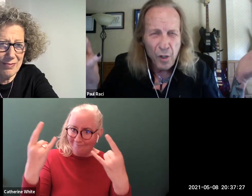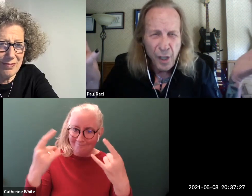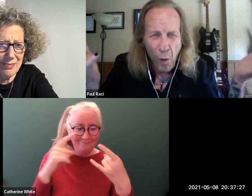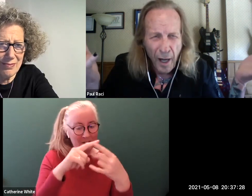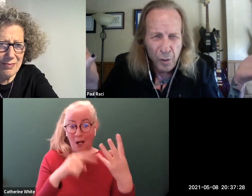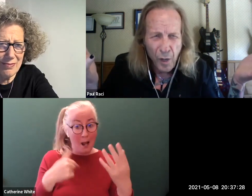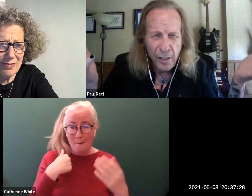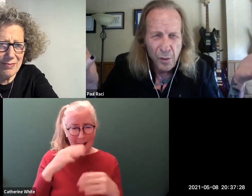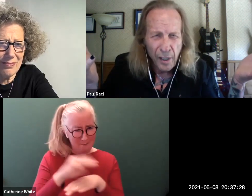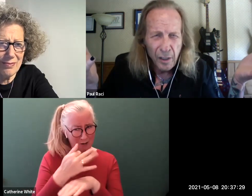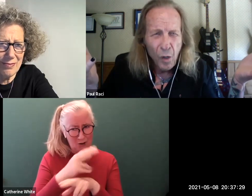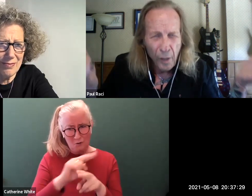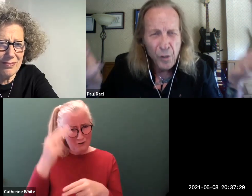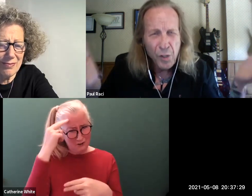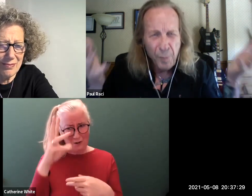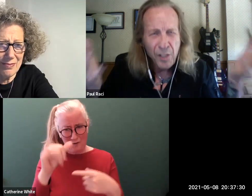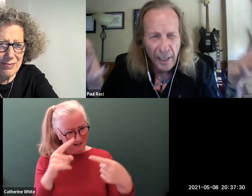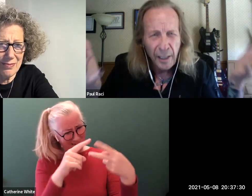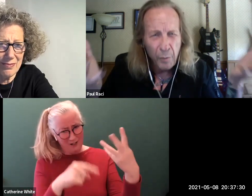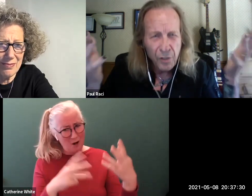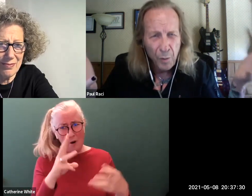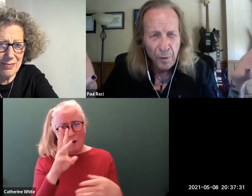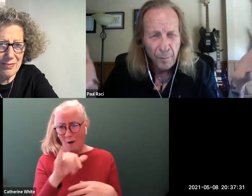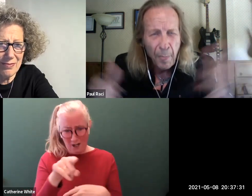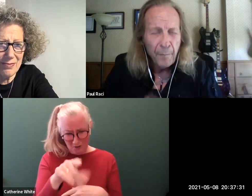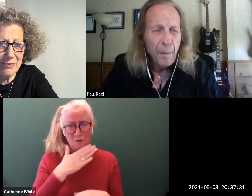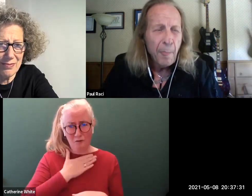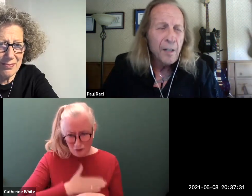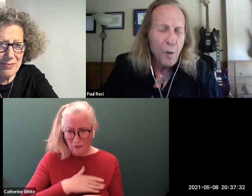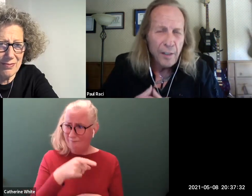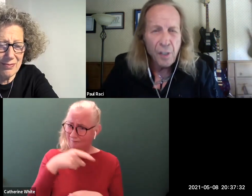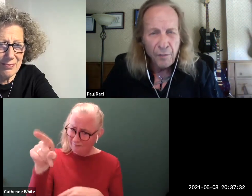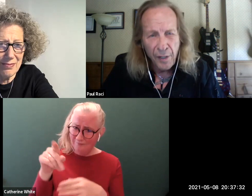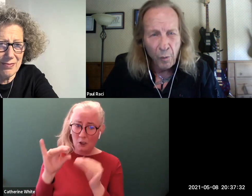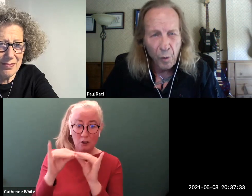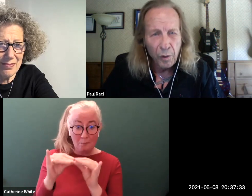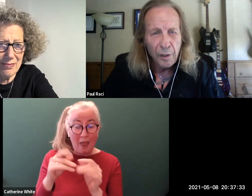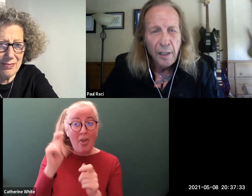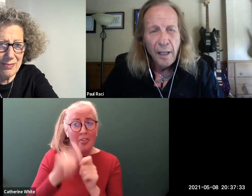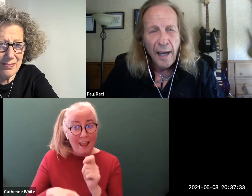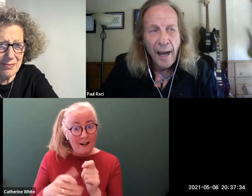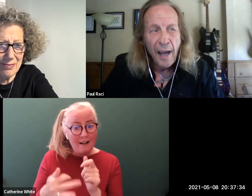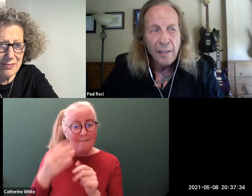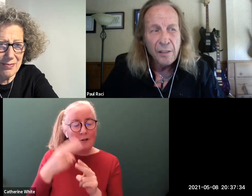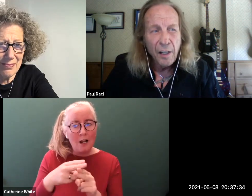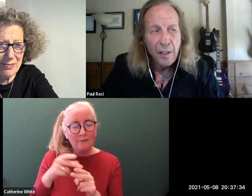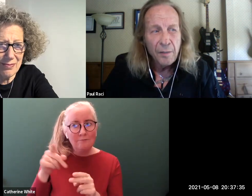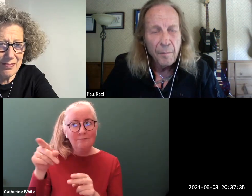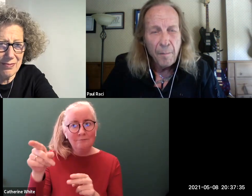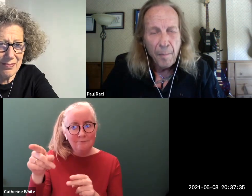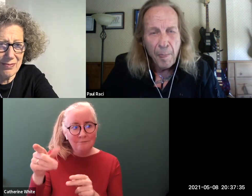could understand why I was trying to do that. Why don't you just be a sign language interpreter? And so I discovered that world, and